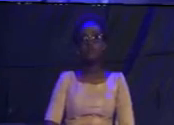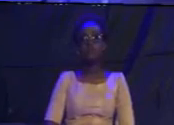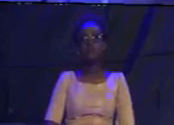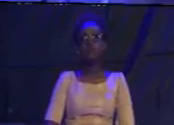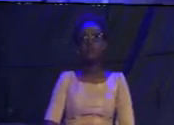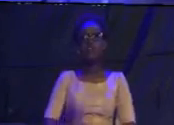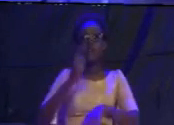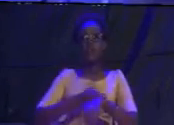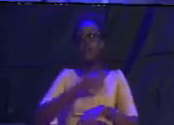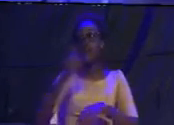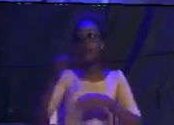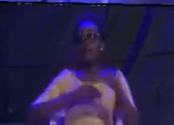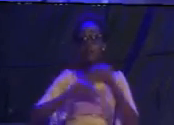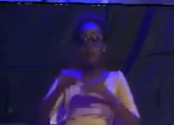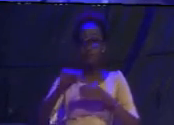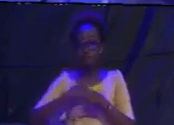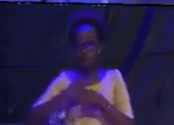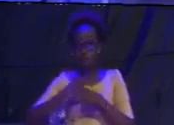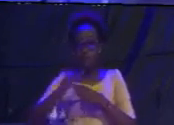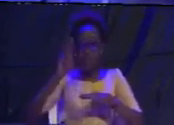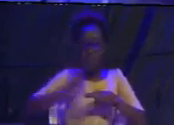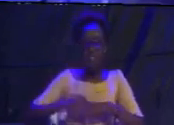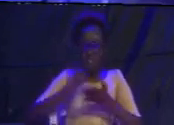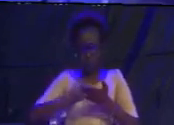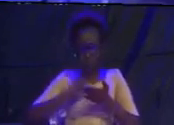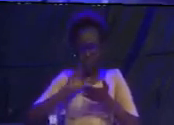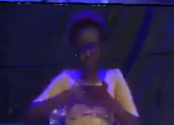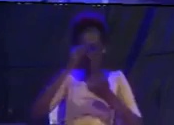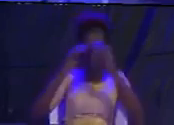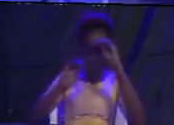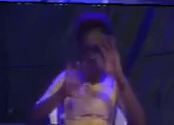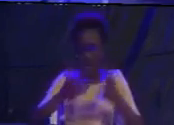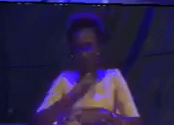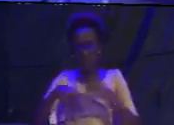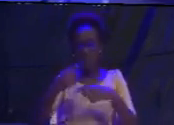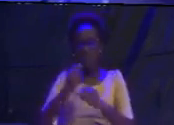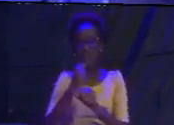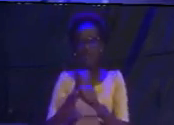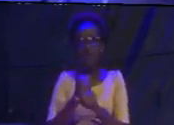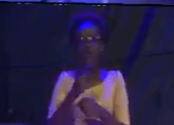Abanyafrika